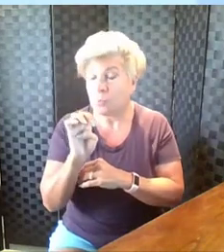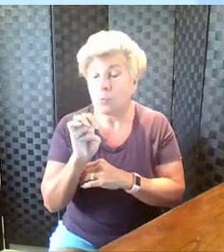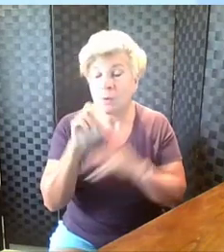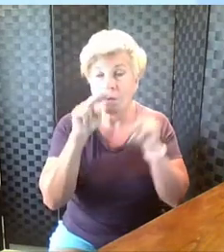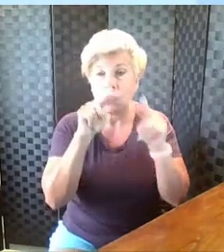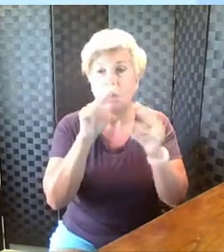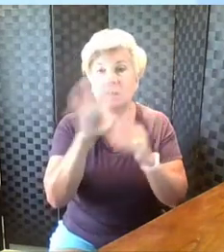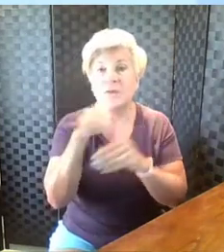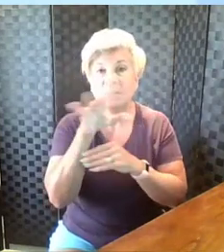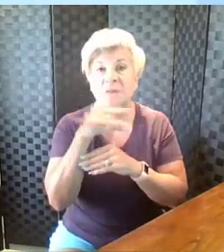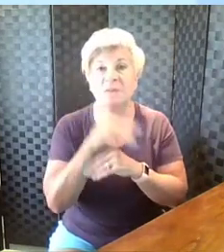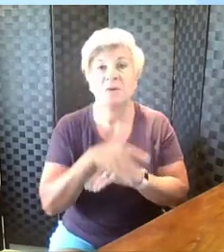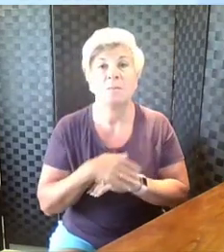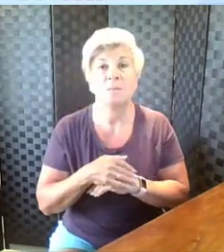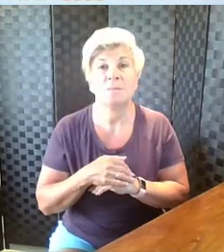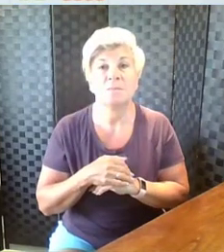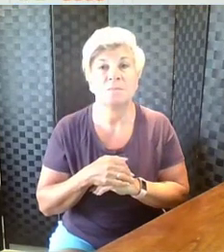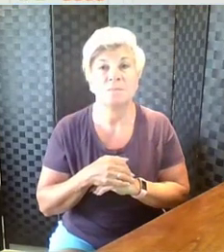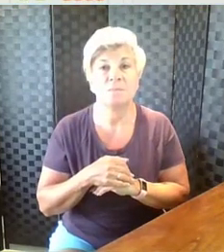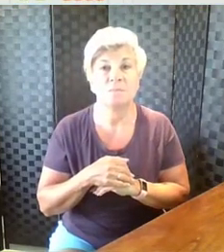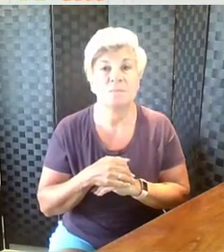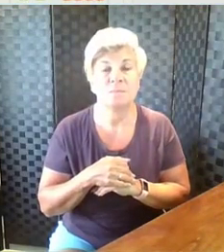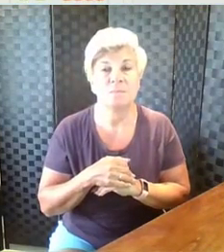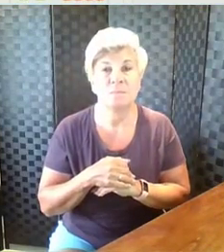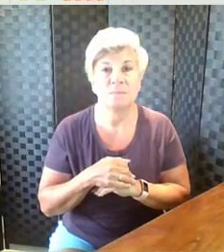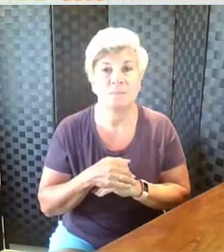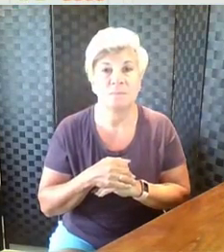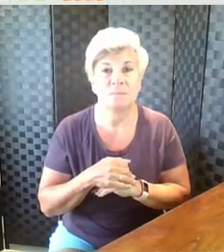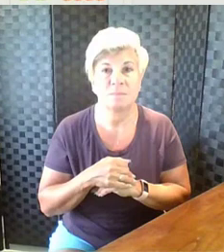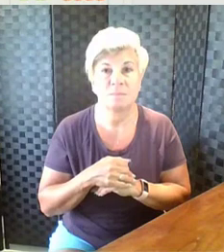love for you to check this one out with me.